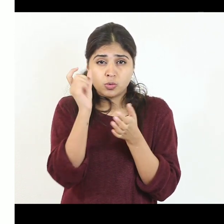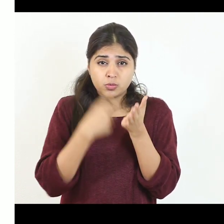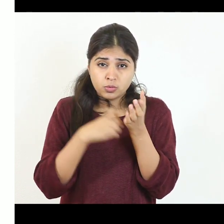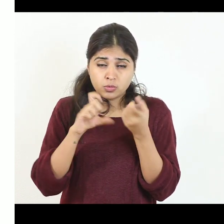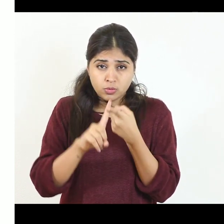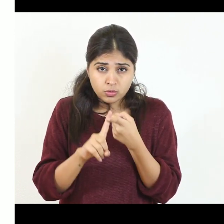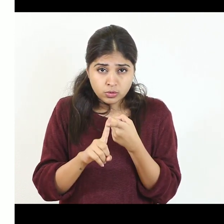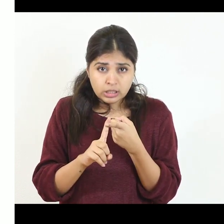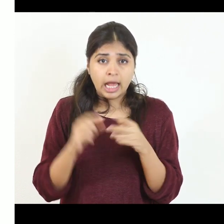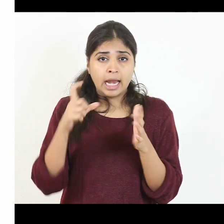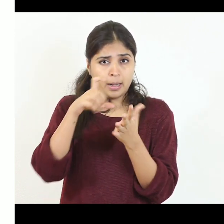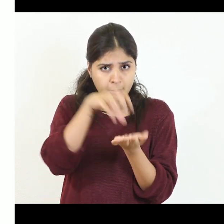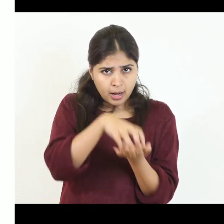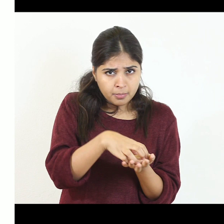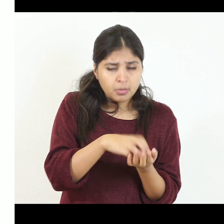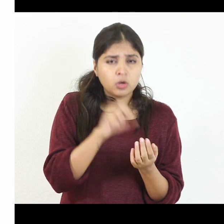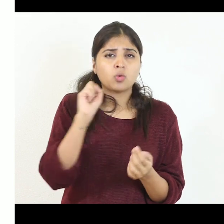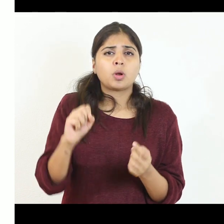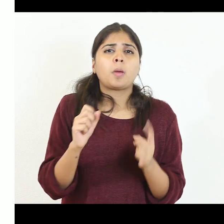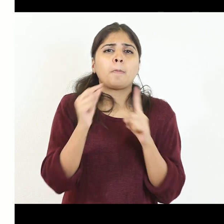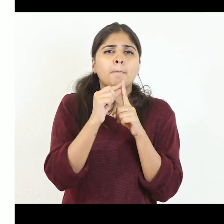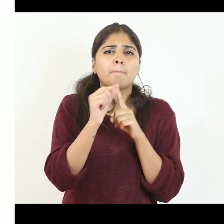of material prior to input.